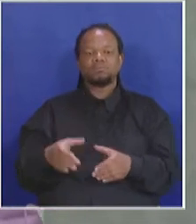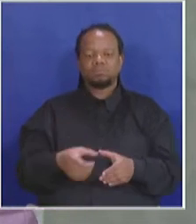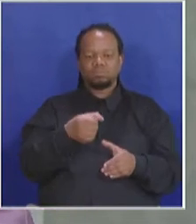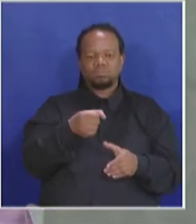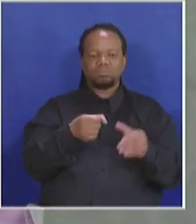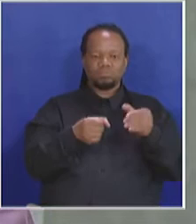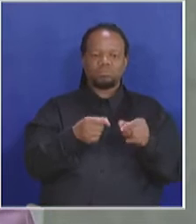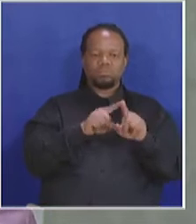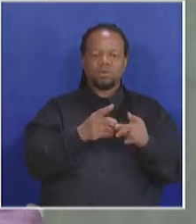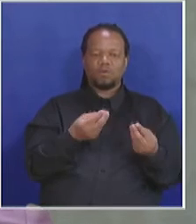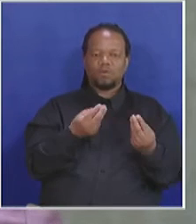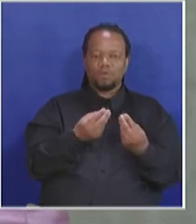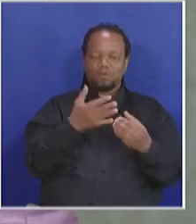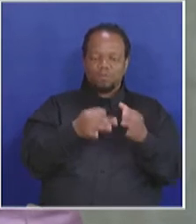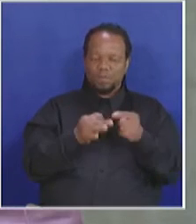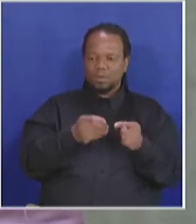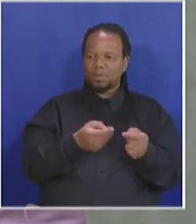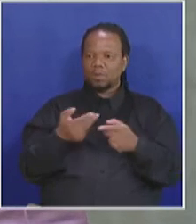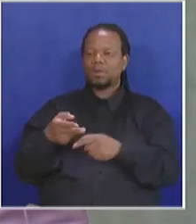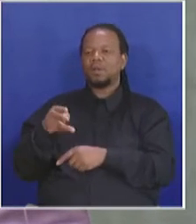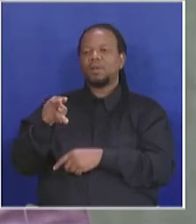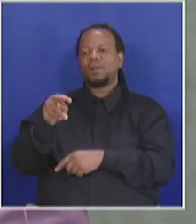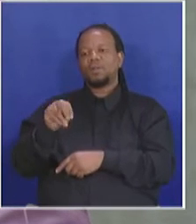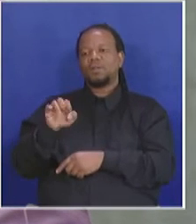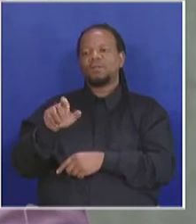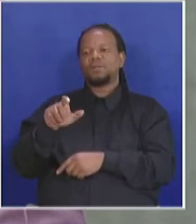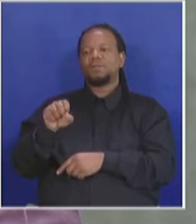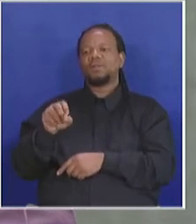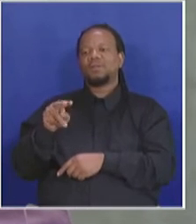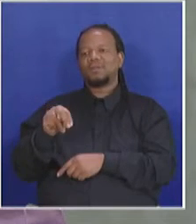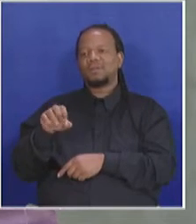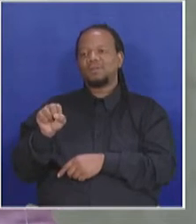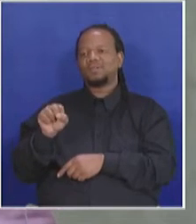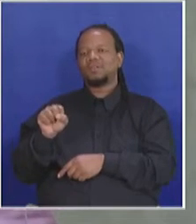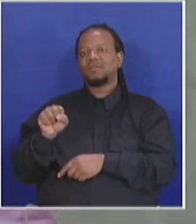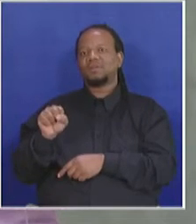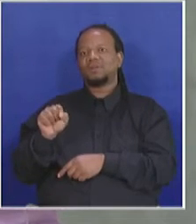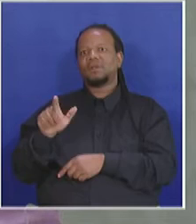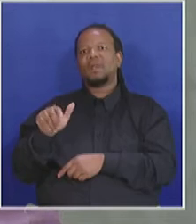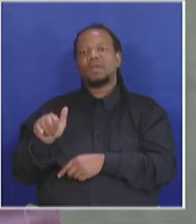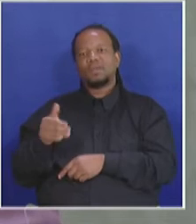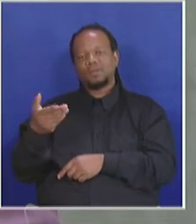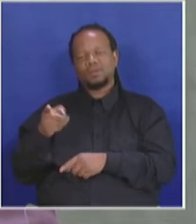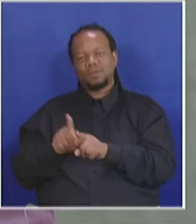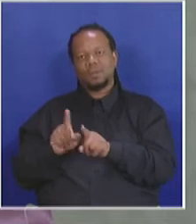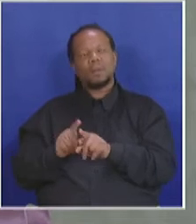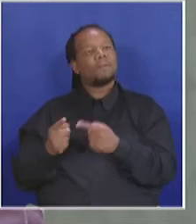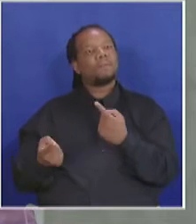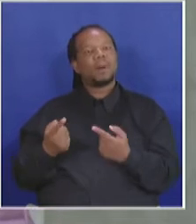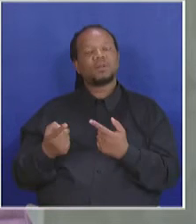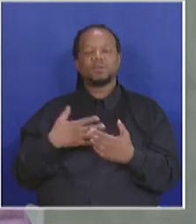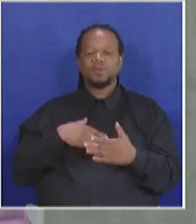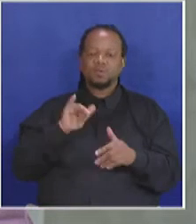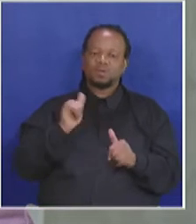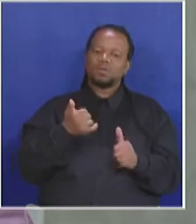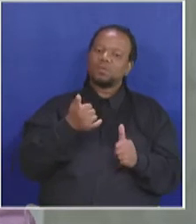to Nestle. The delegation made the following observations at the project. Due to a lack of funding, the dairy project and